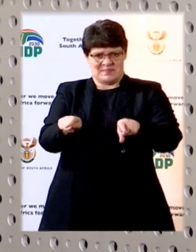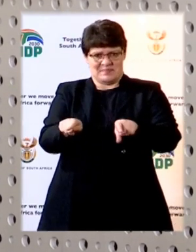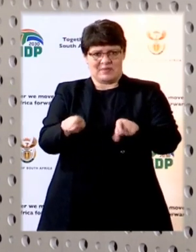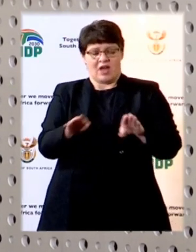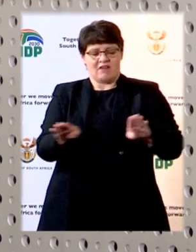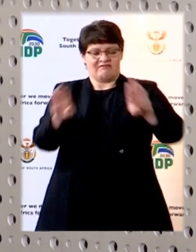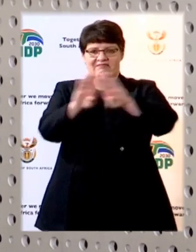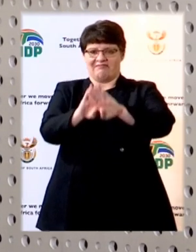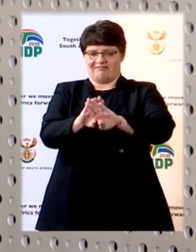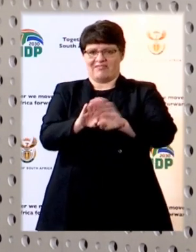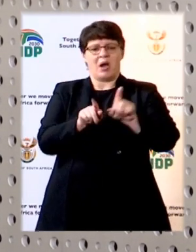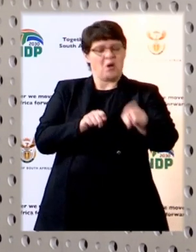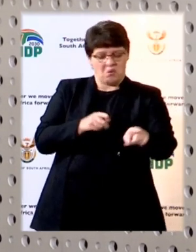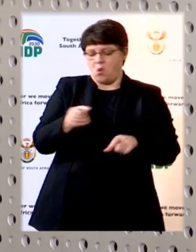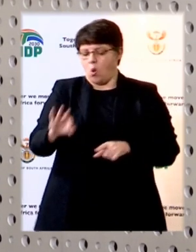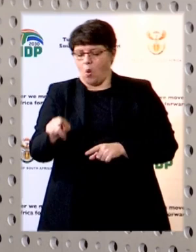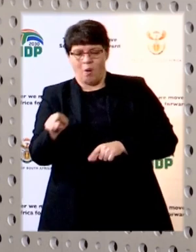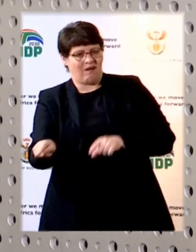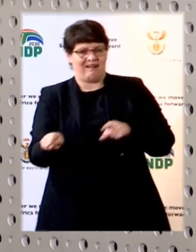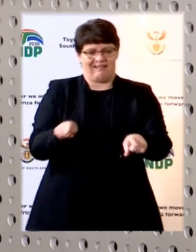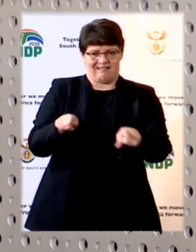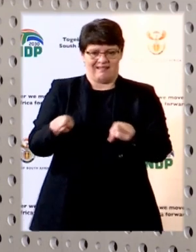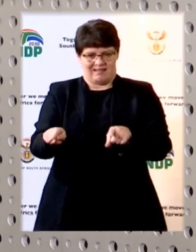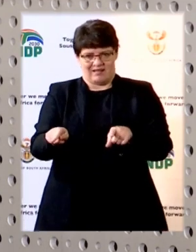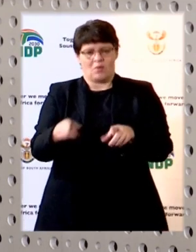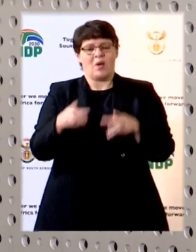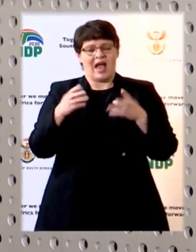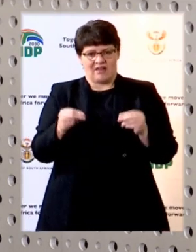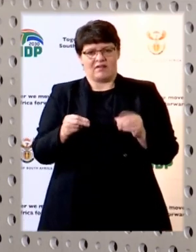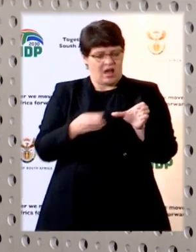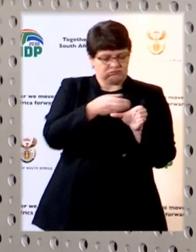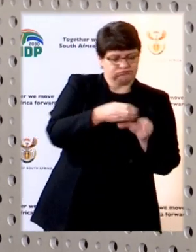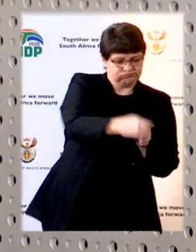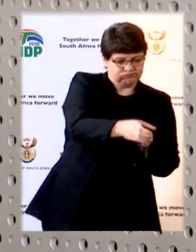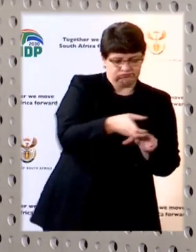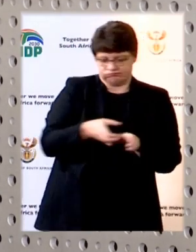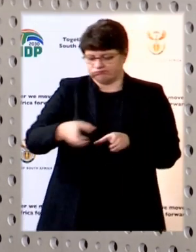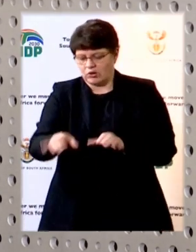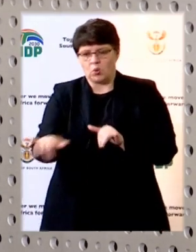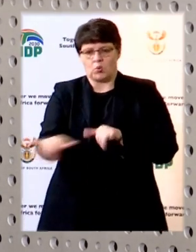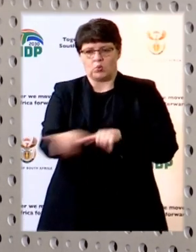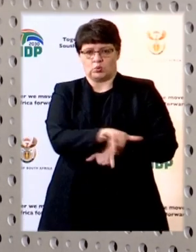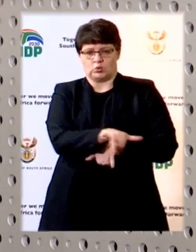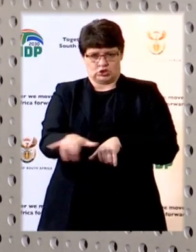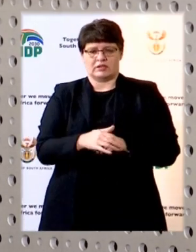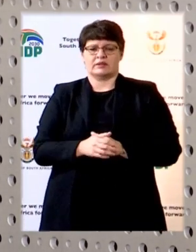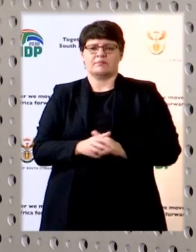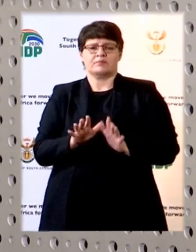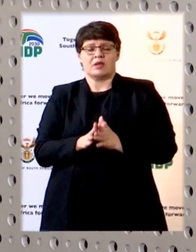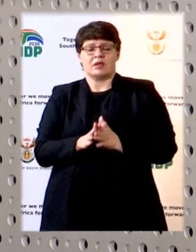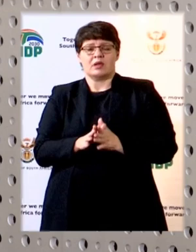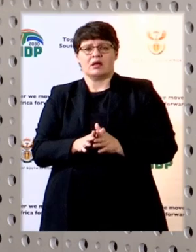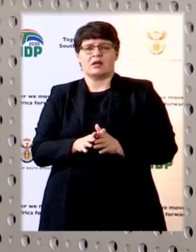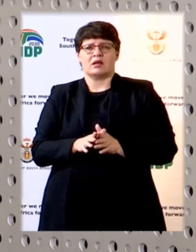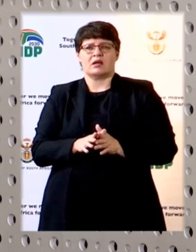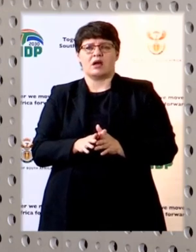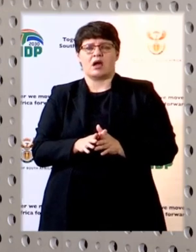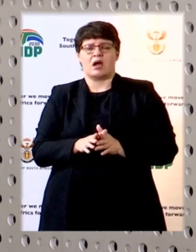is an overlap in terms of that, but we do have a very way of categorizing. There has been a call to say,